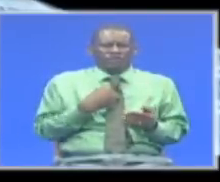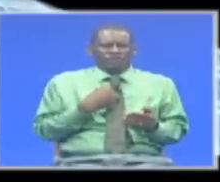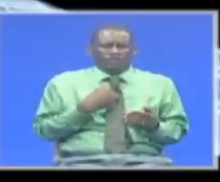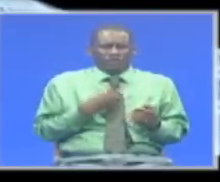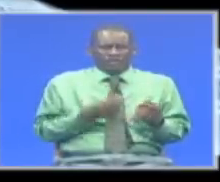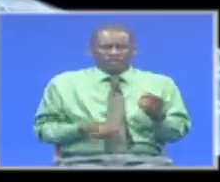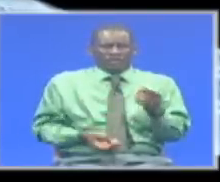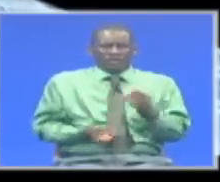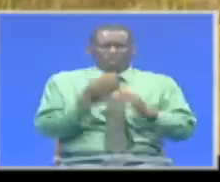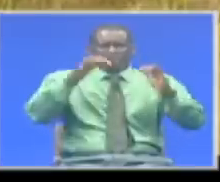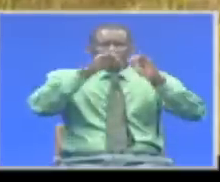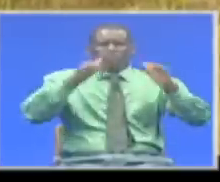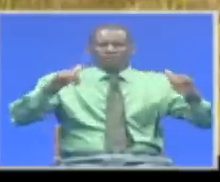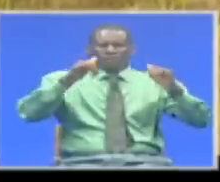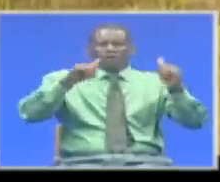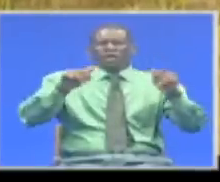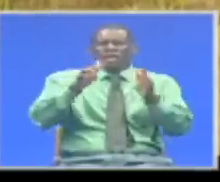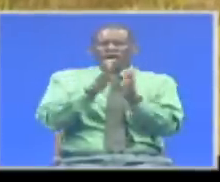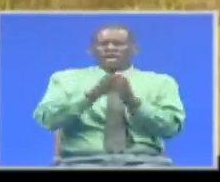mushrooming camps and lodges.